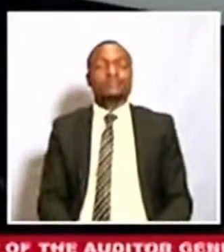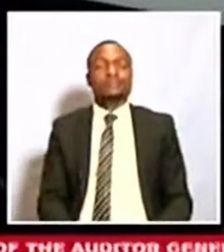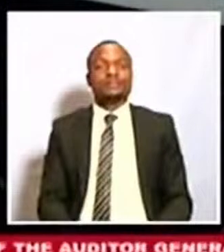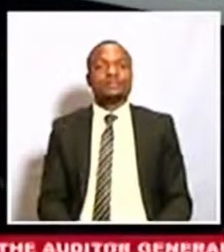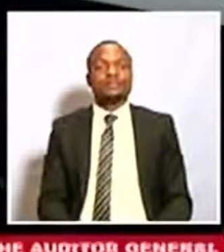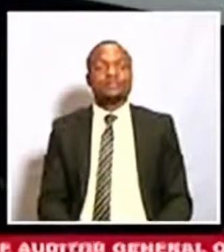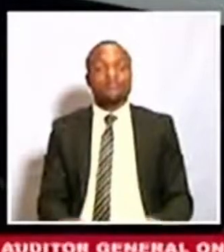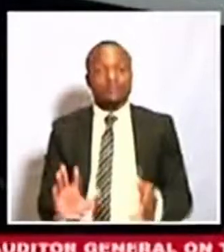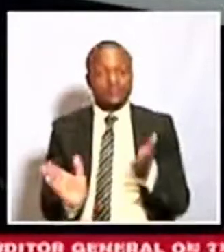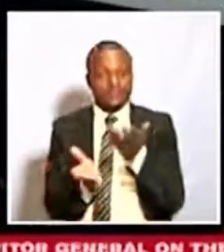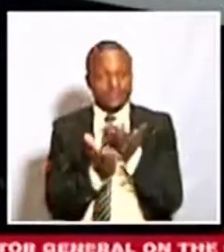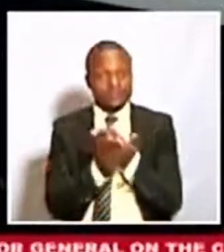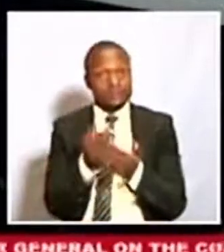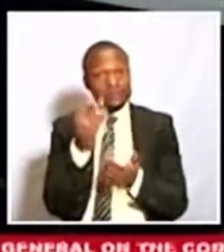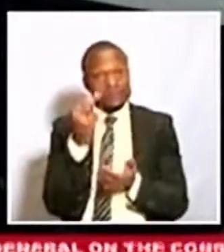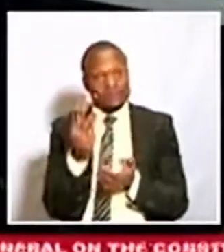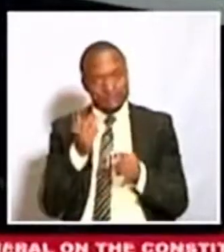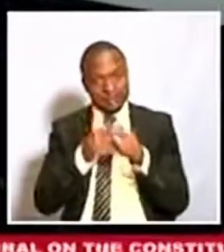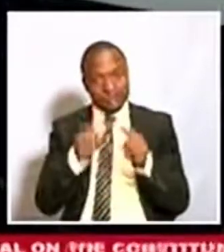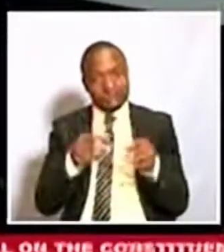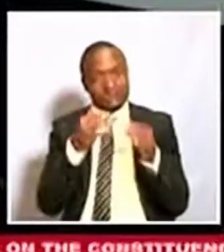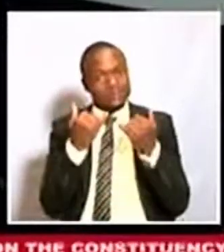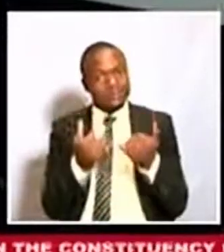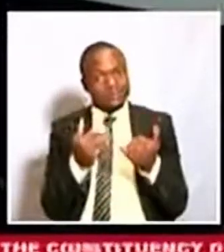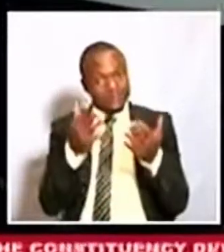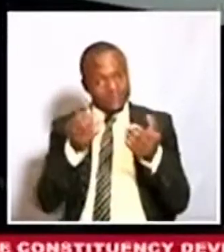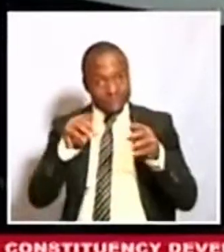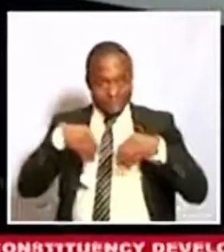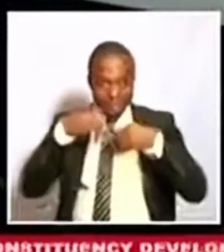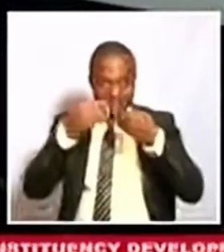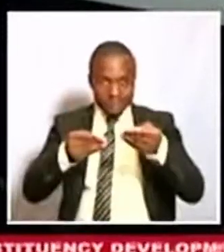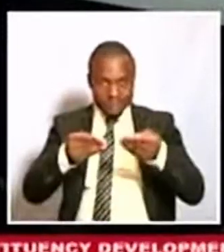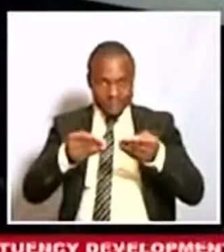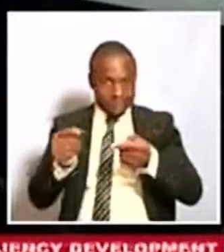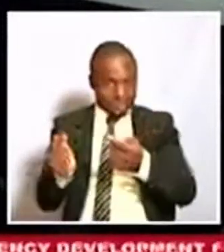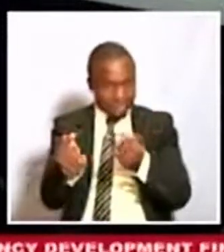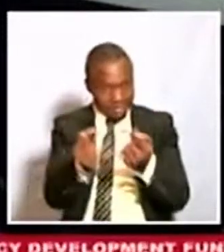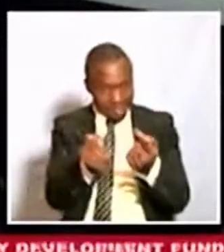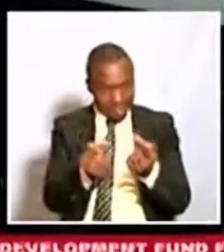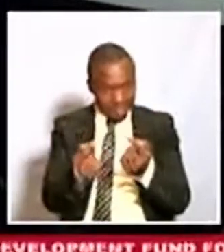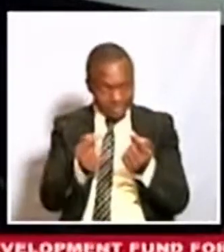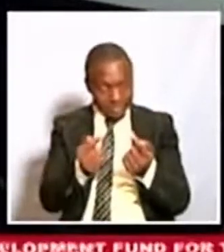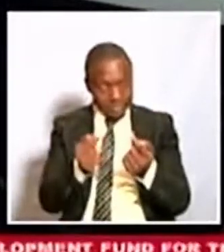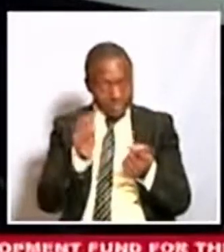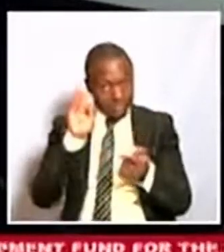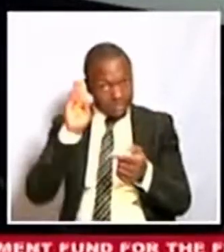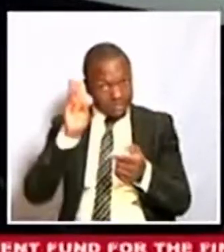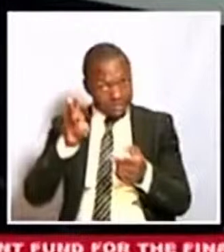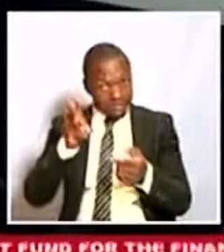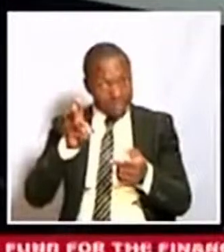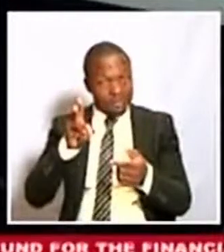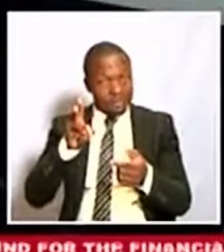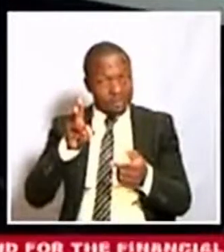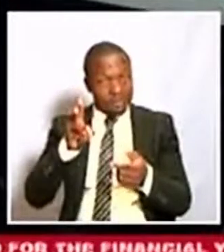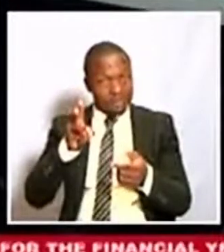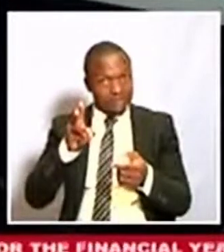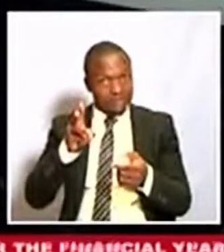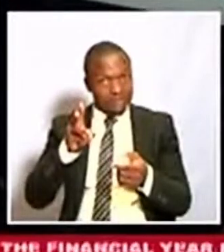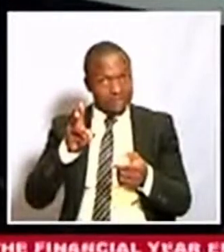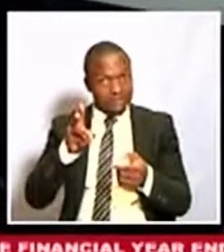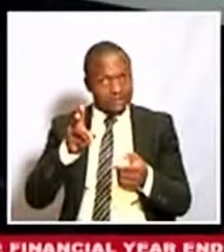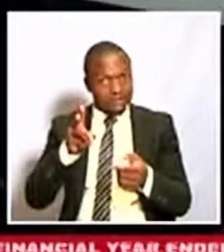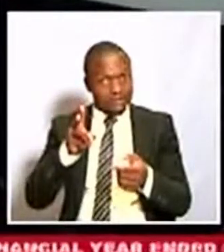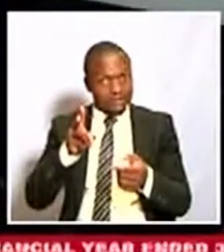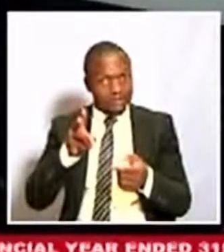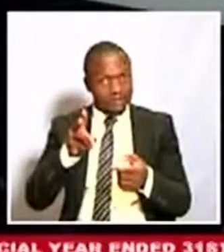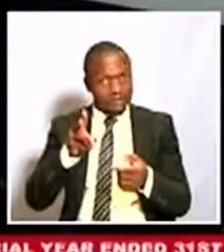yes, Appendix 2, but now I wanted to give you a scenario because I'm also going to intertwine with the second